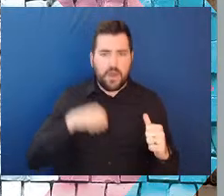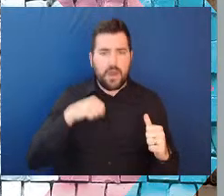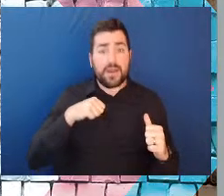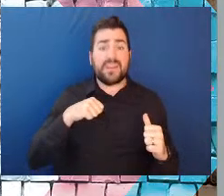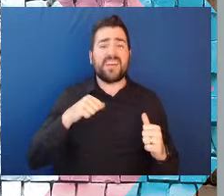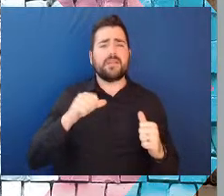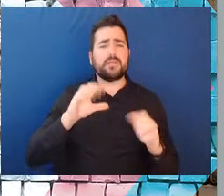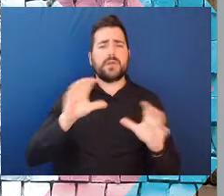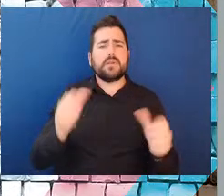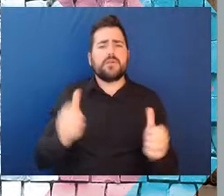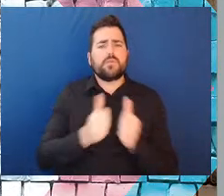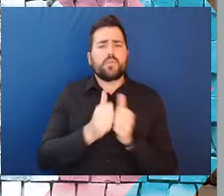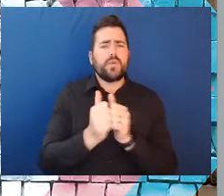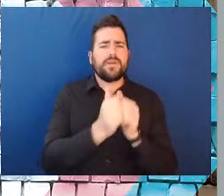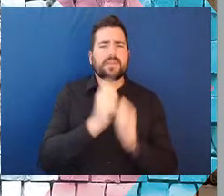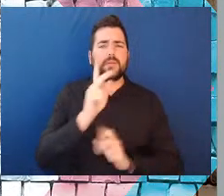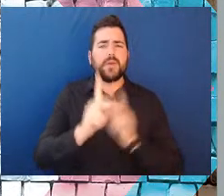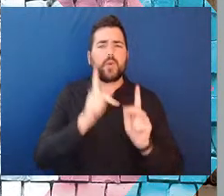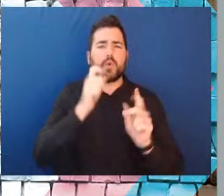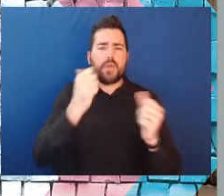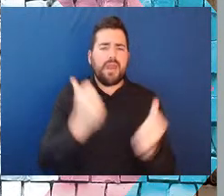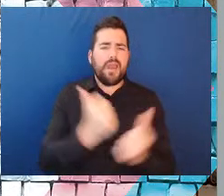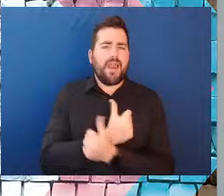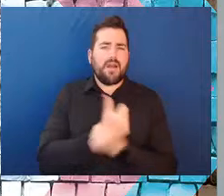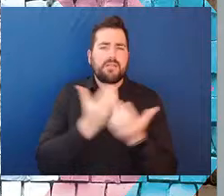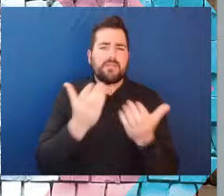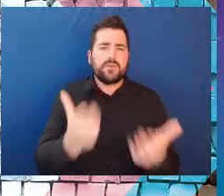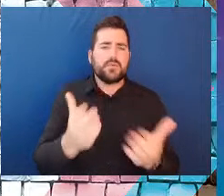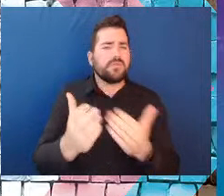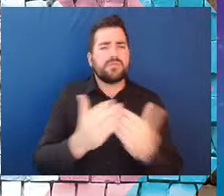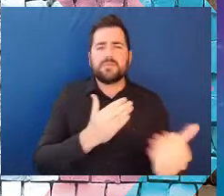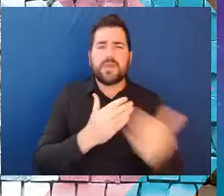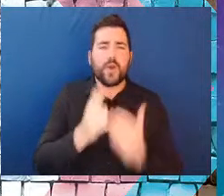are, no matter what. Happy Pride.